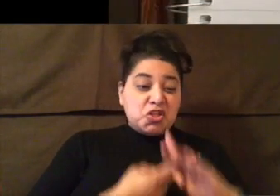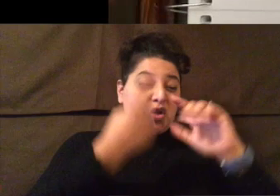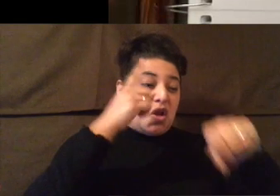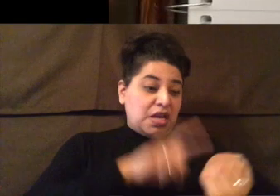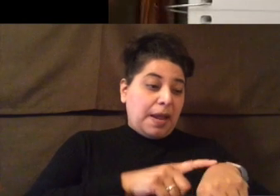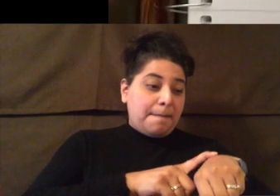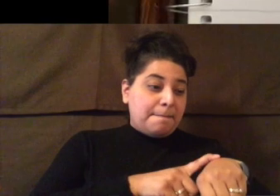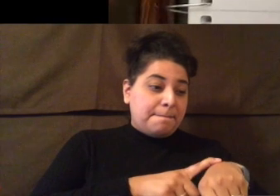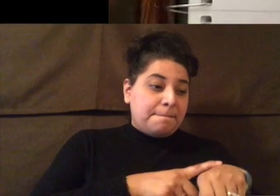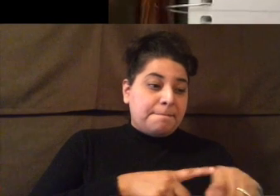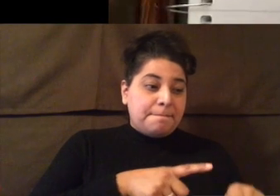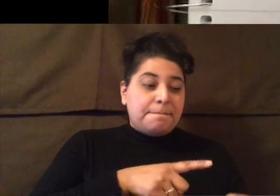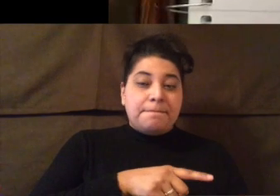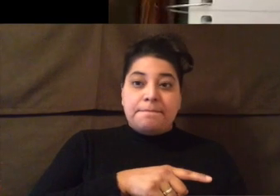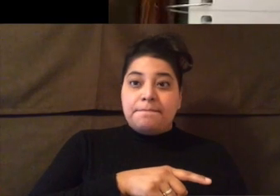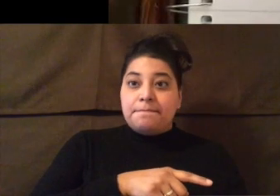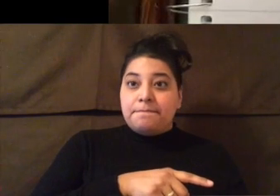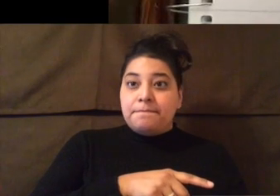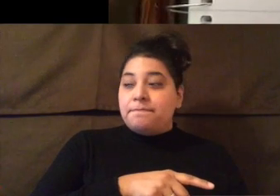Put our start time.